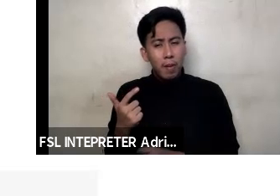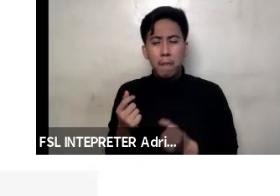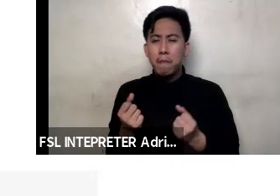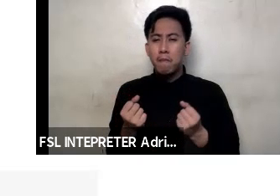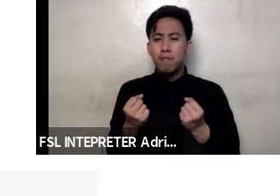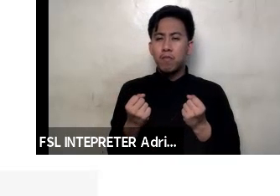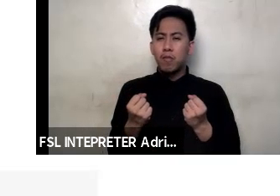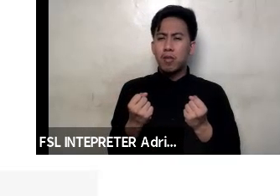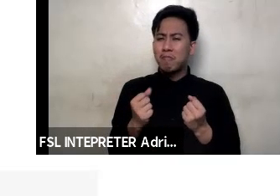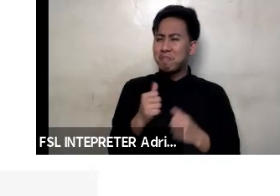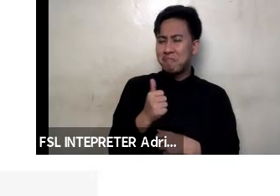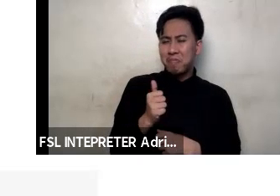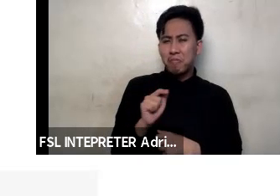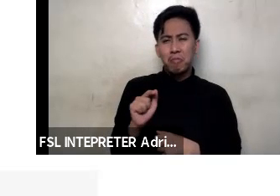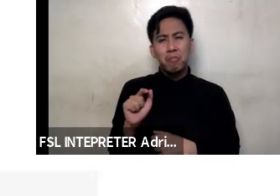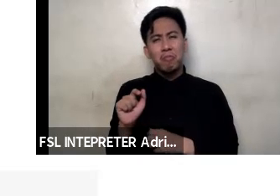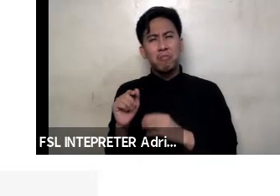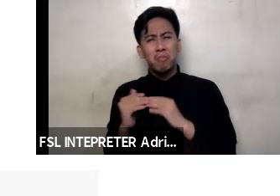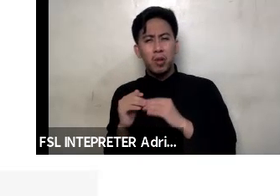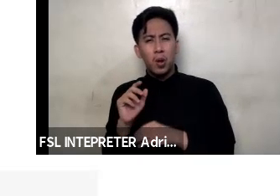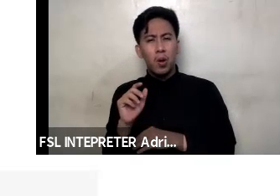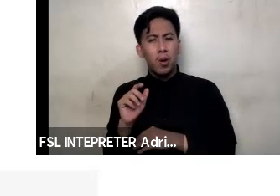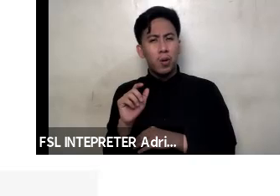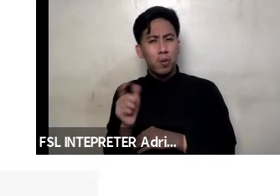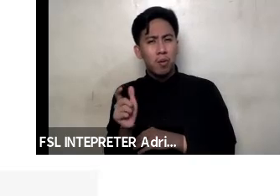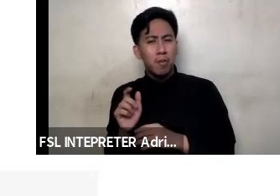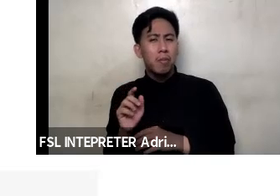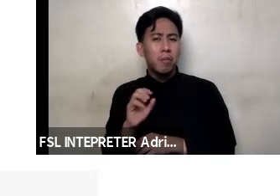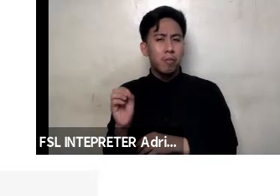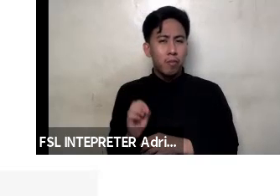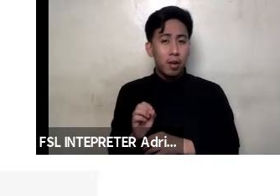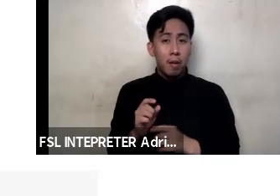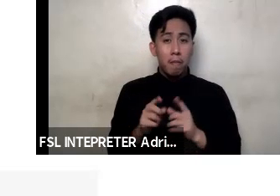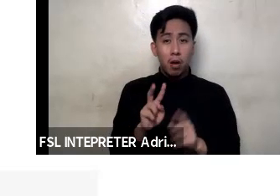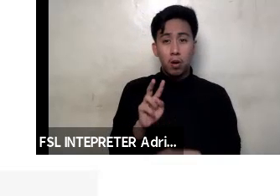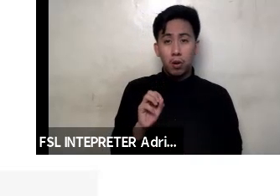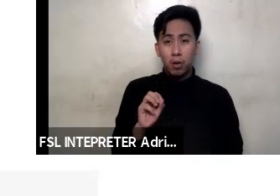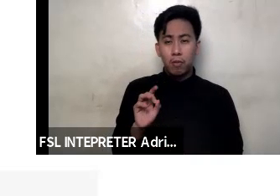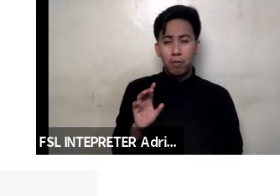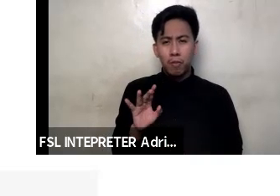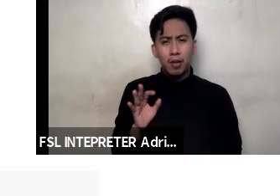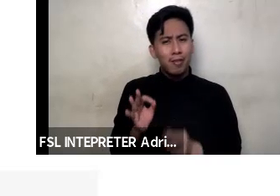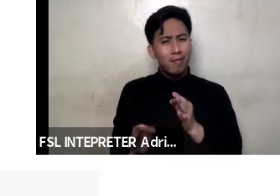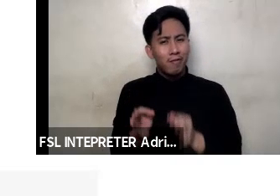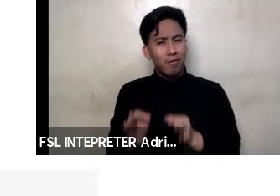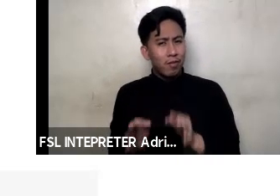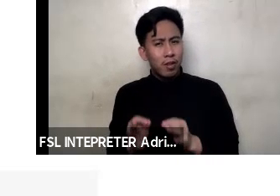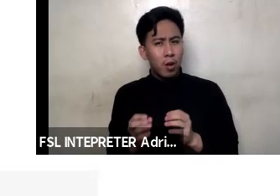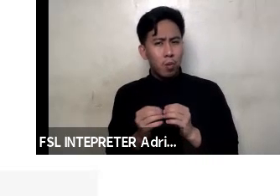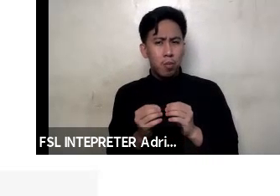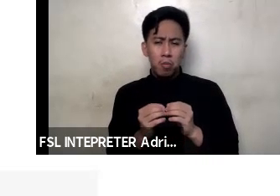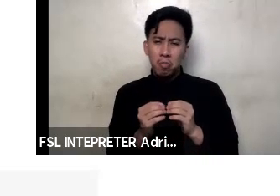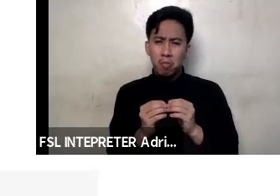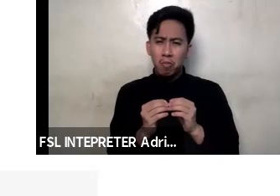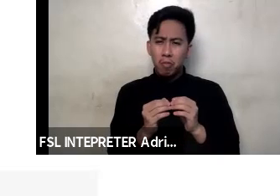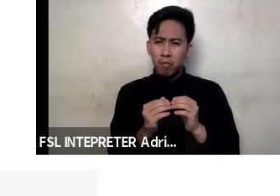or equal to 40%. But the updated version of 2018 would tell us that if the prevalence is already more than or